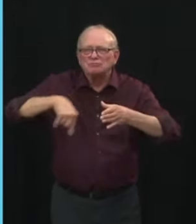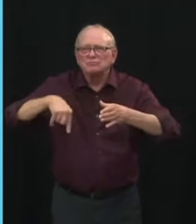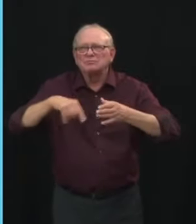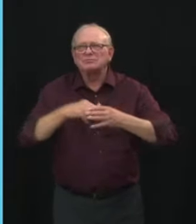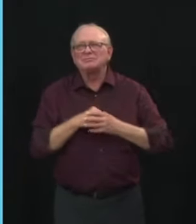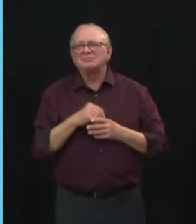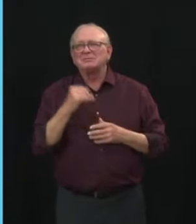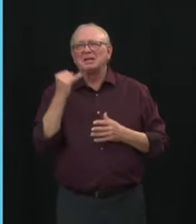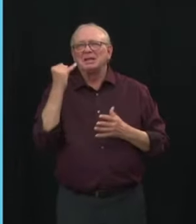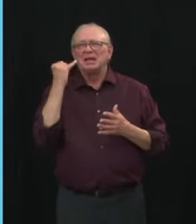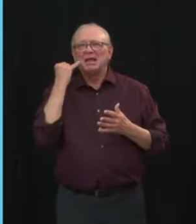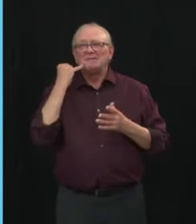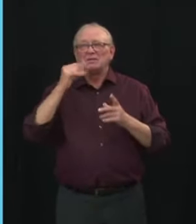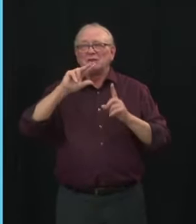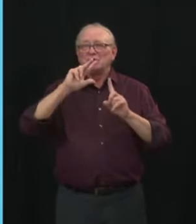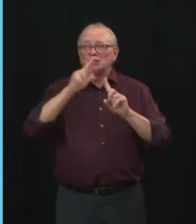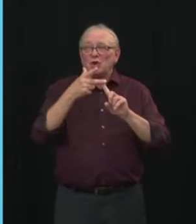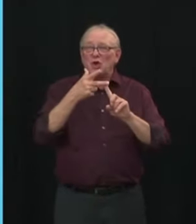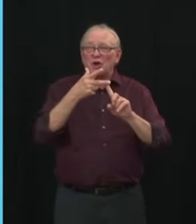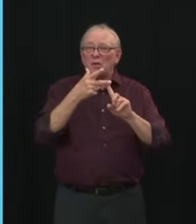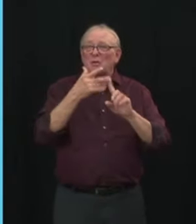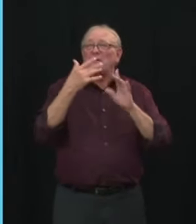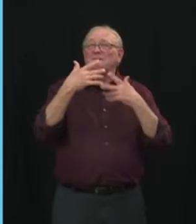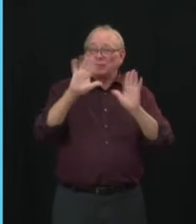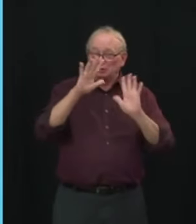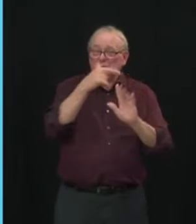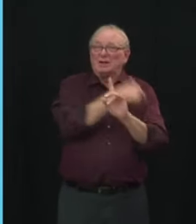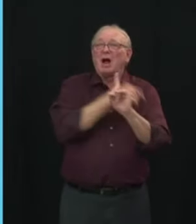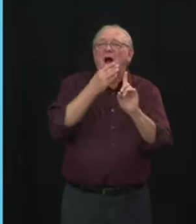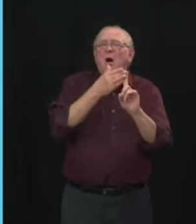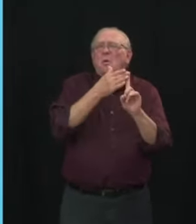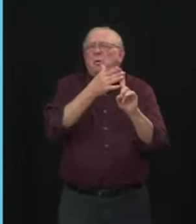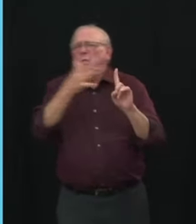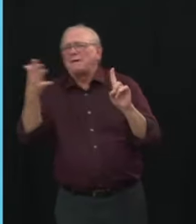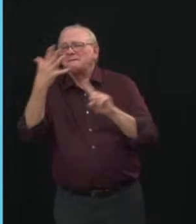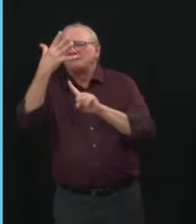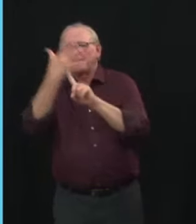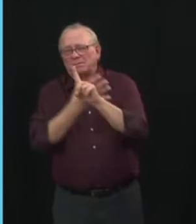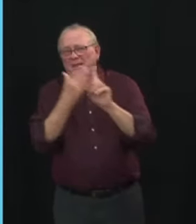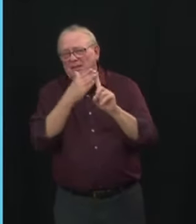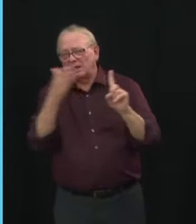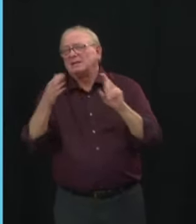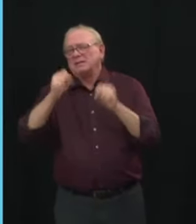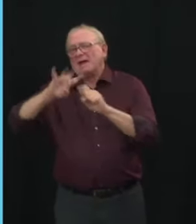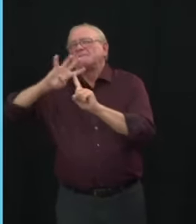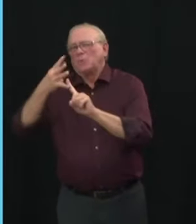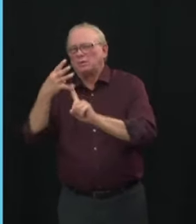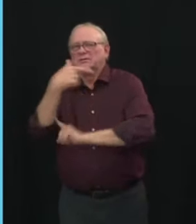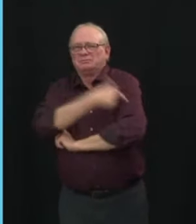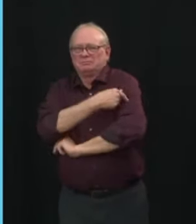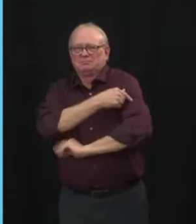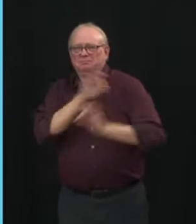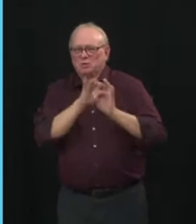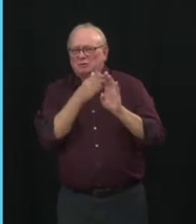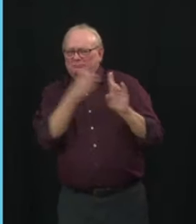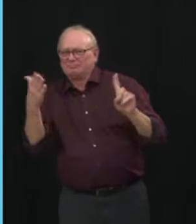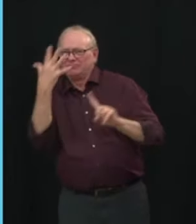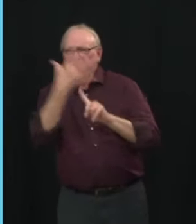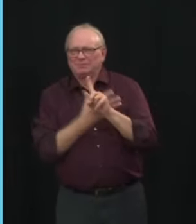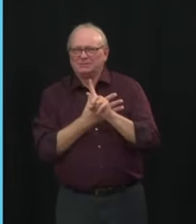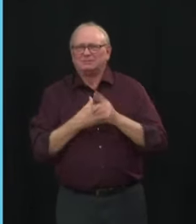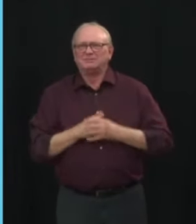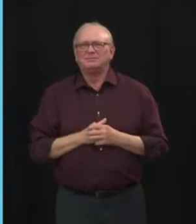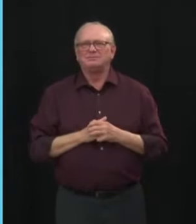someone you care about is in one of these groups. The Alberta vaccine booking system is always open and available online, or you can call